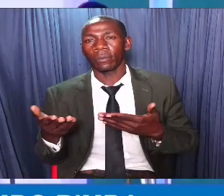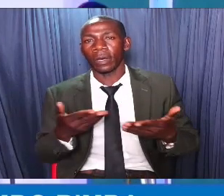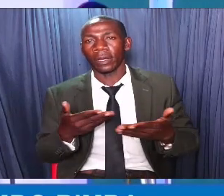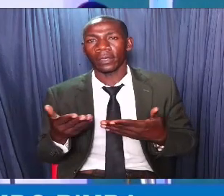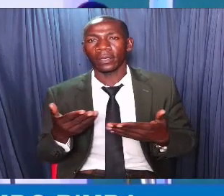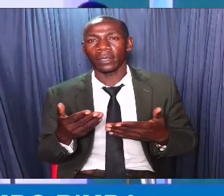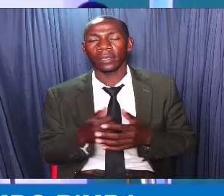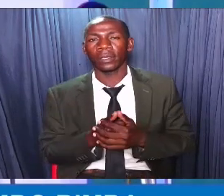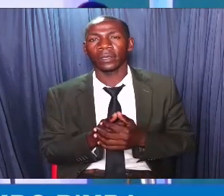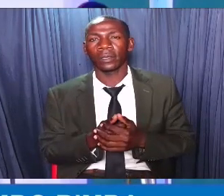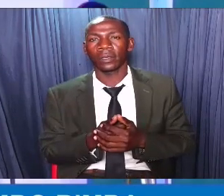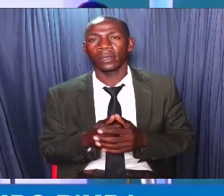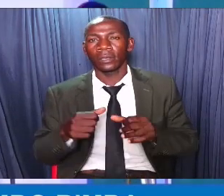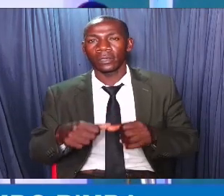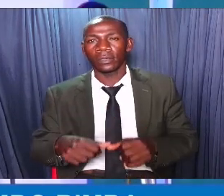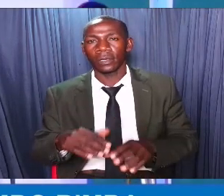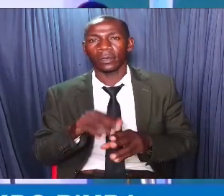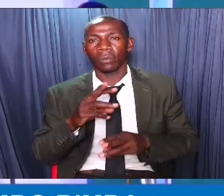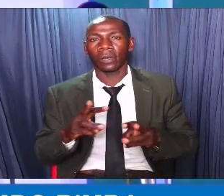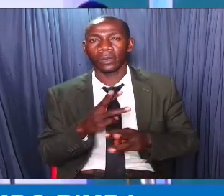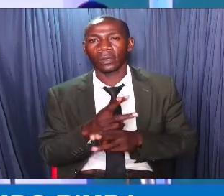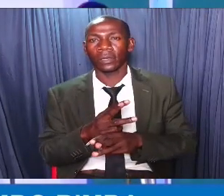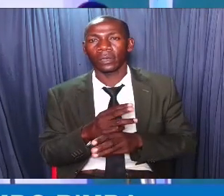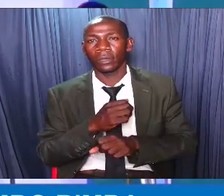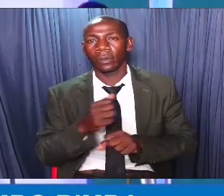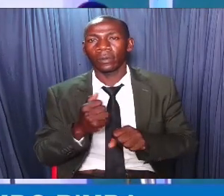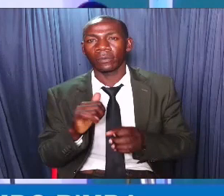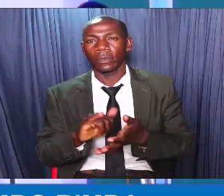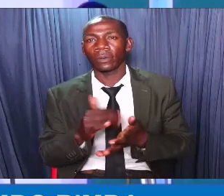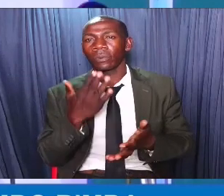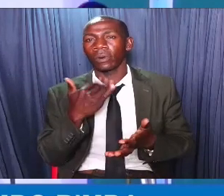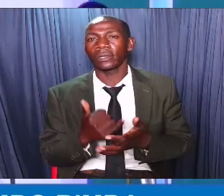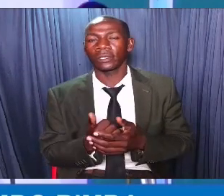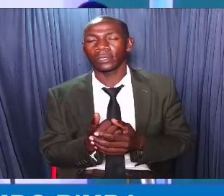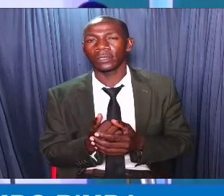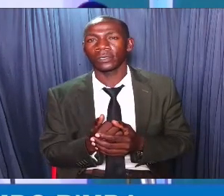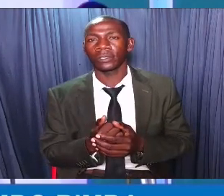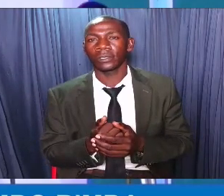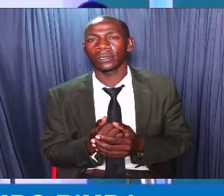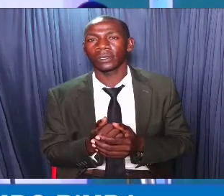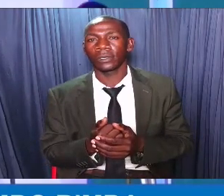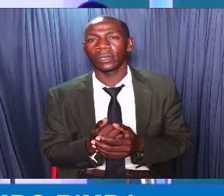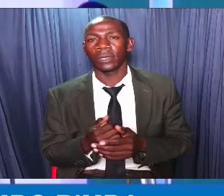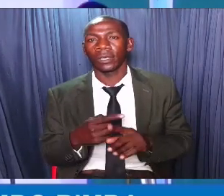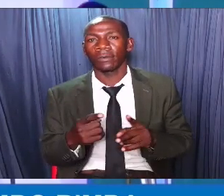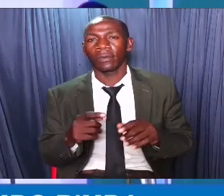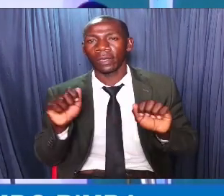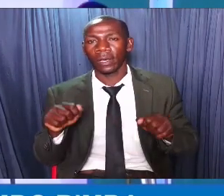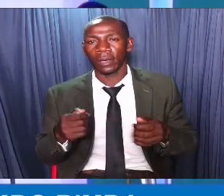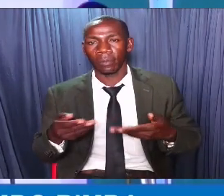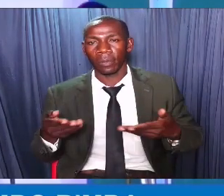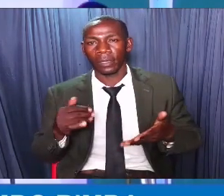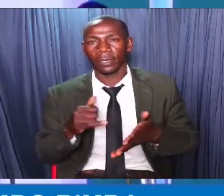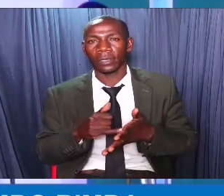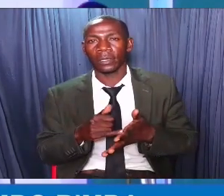can buy. Kuishi duniani. Life in this world. Miaka ile unataka. The years you wish for yourself. Basi kila mmoja angenunua. So everybody